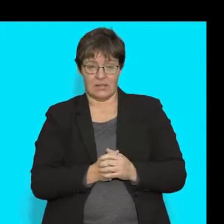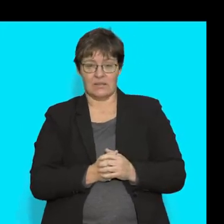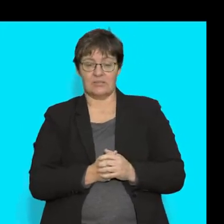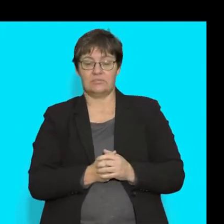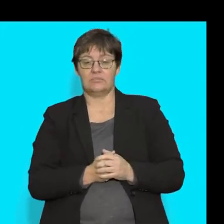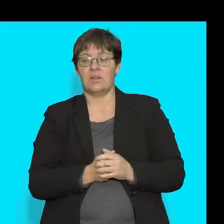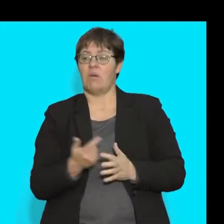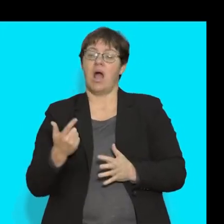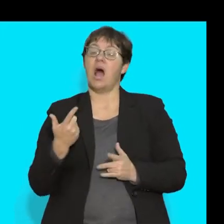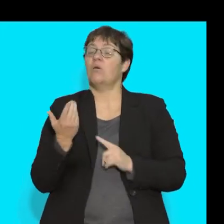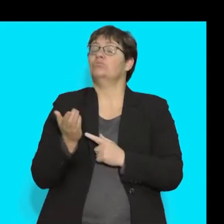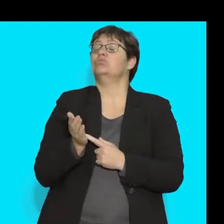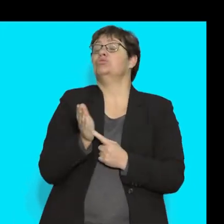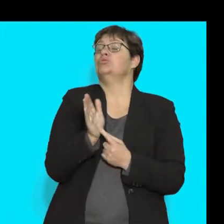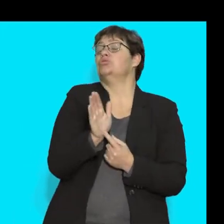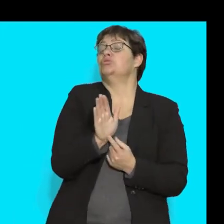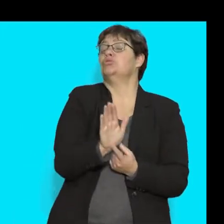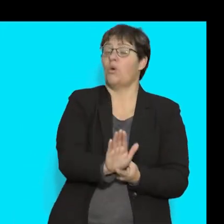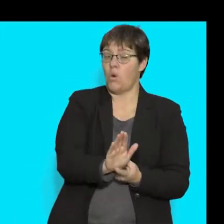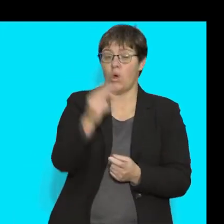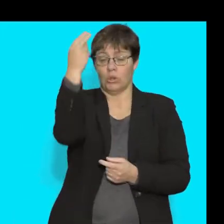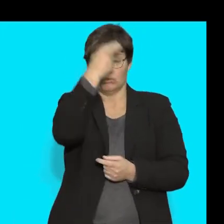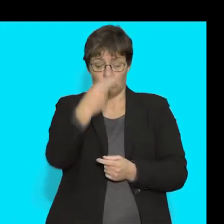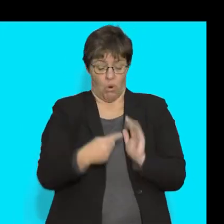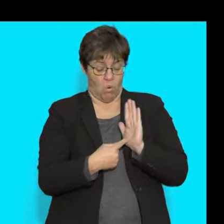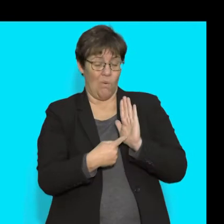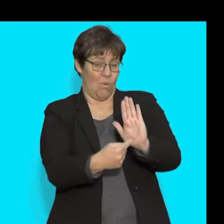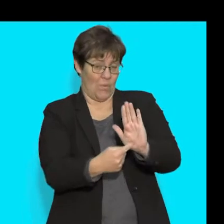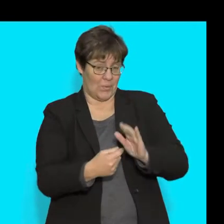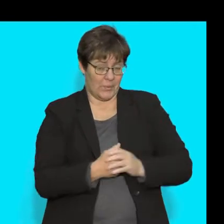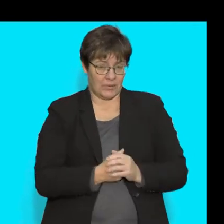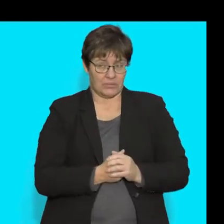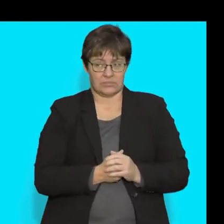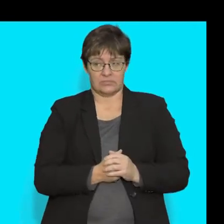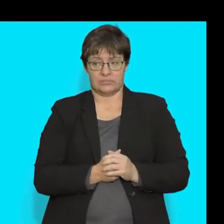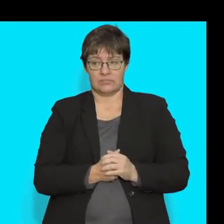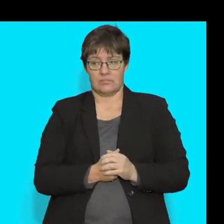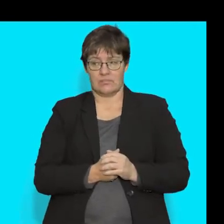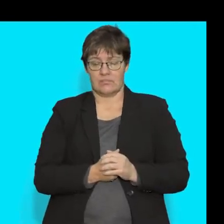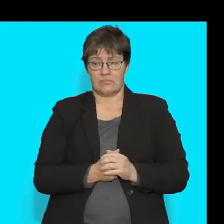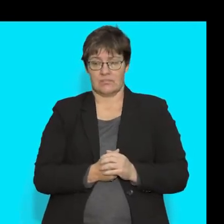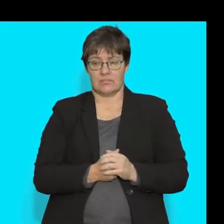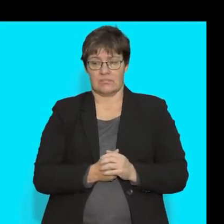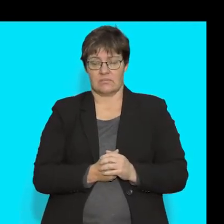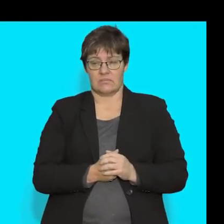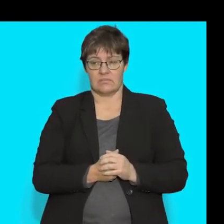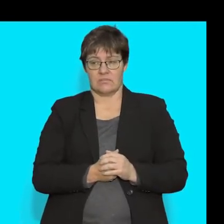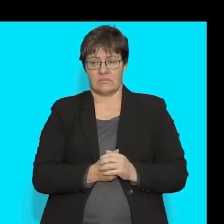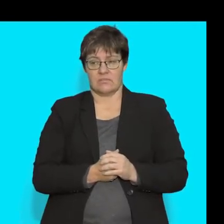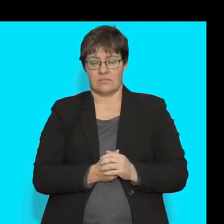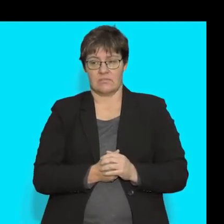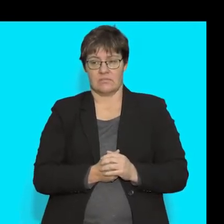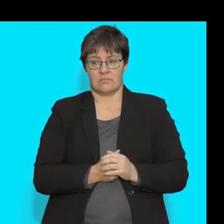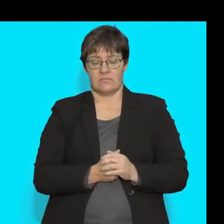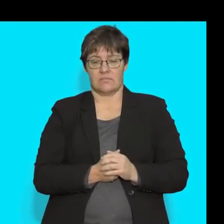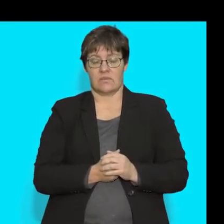do drama, no, I'm just saying I'm gonna draw a diagram for you to be able, or diagrammatically, guys. So